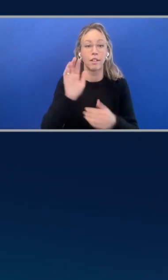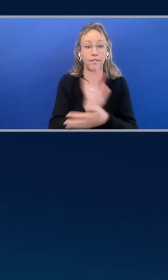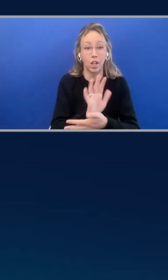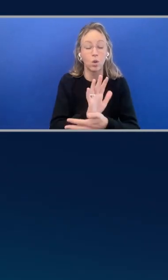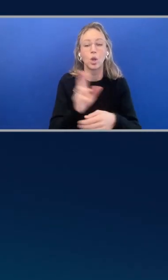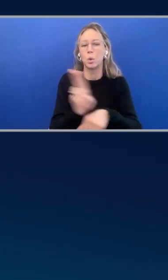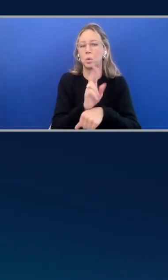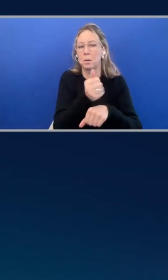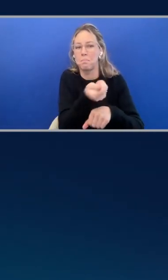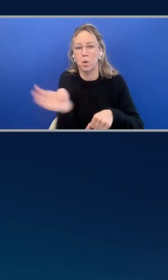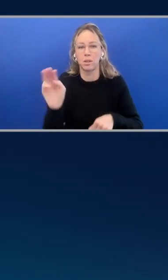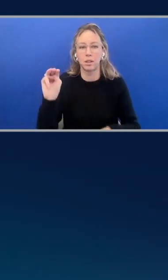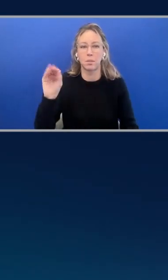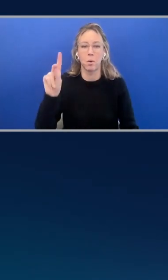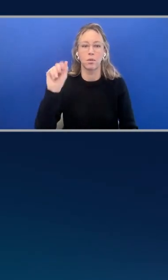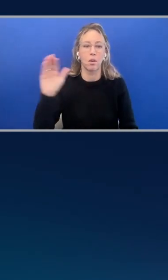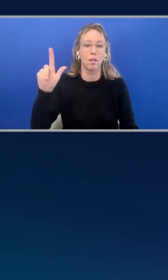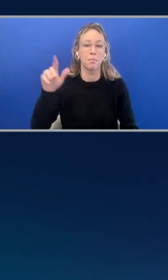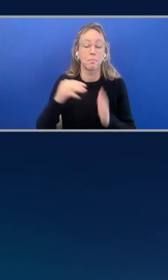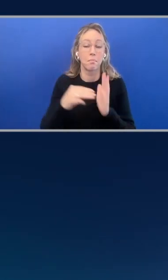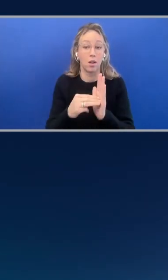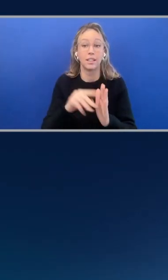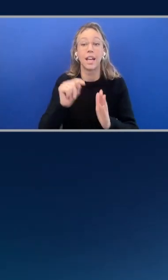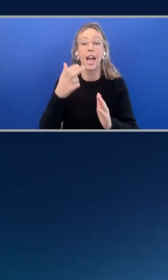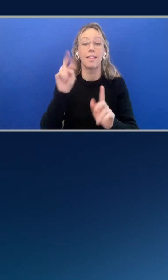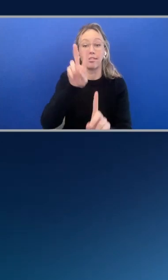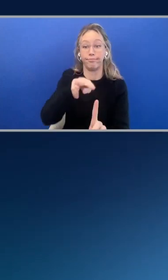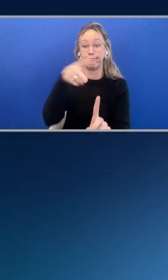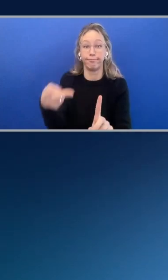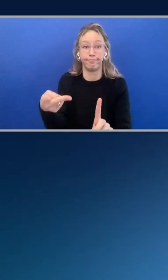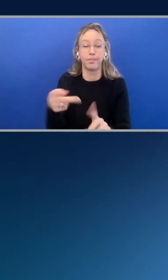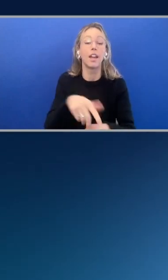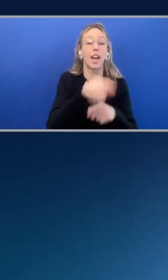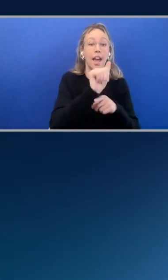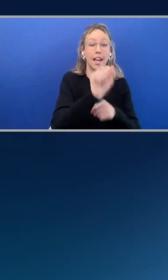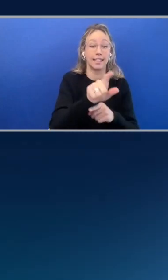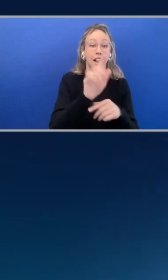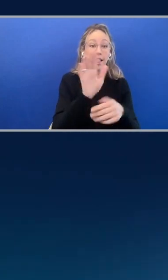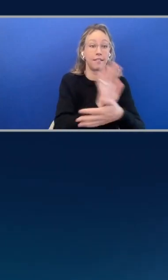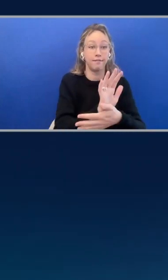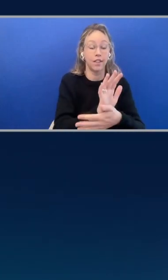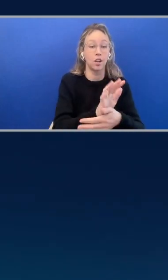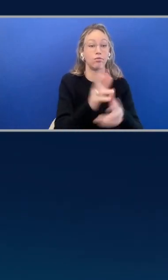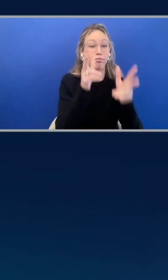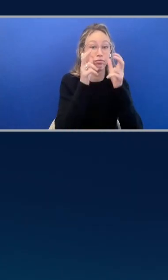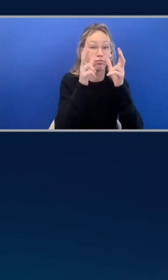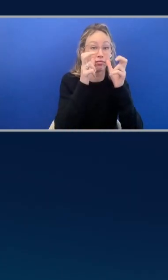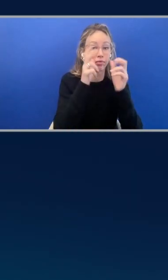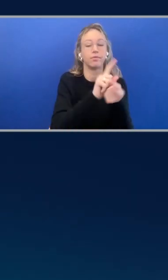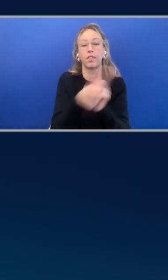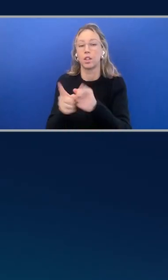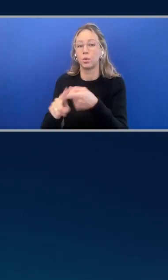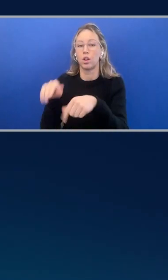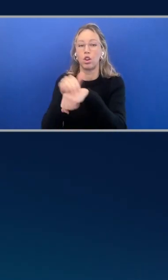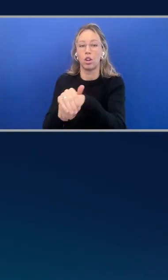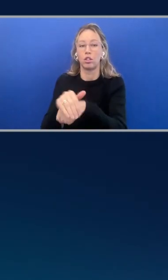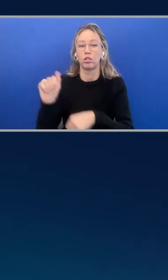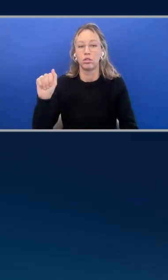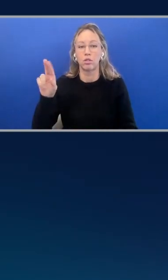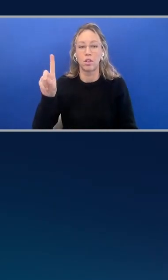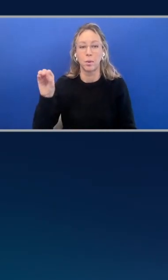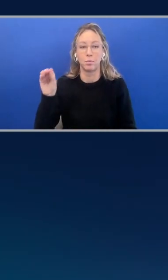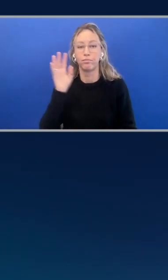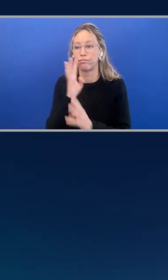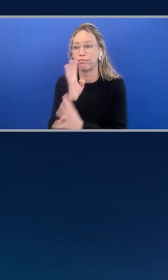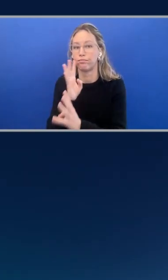models, and do the reverse translation, taking a ASL video, convert that back into English audio. Amazing. Okay, that is